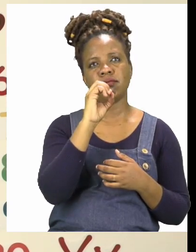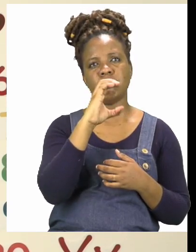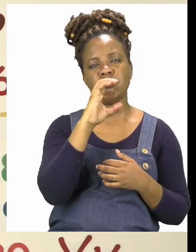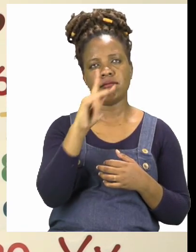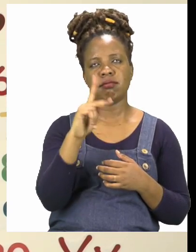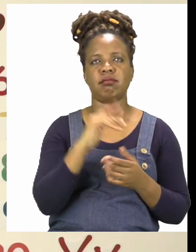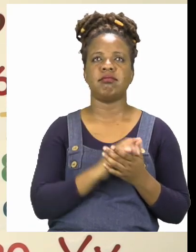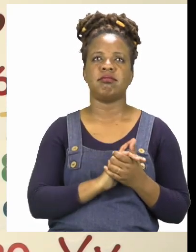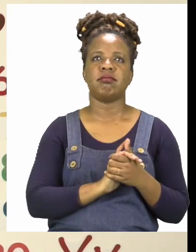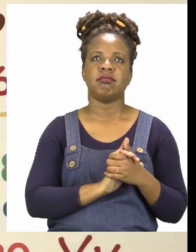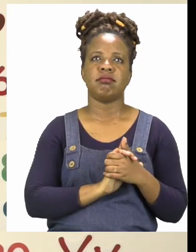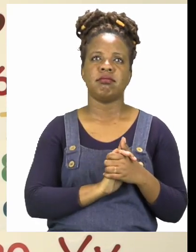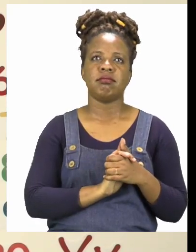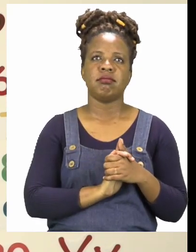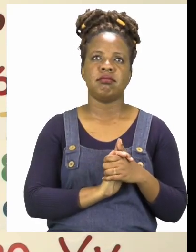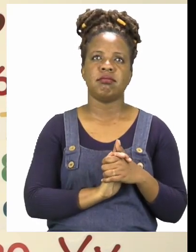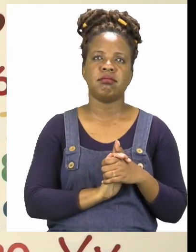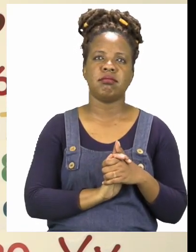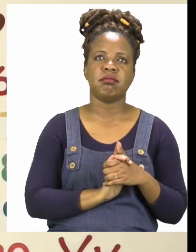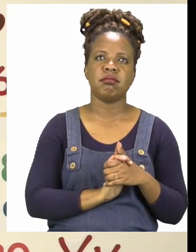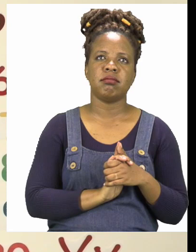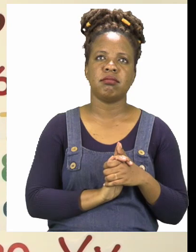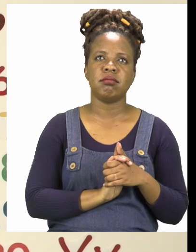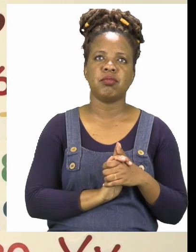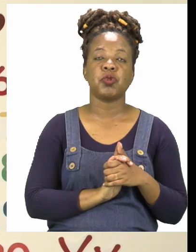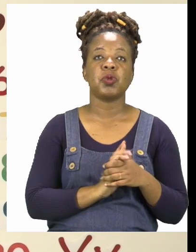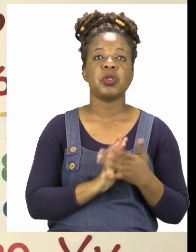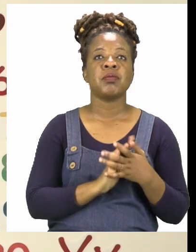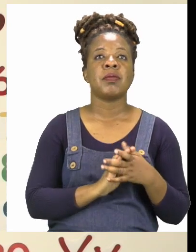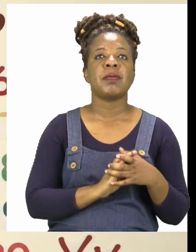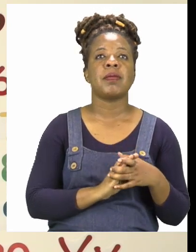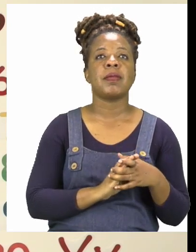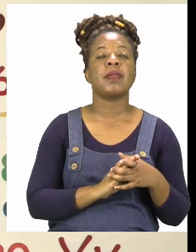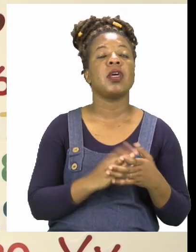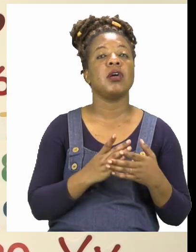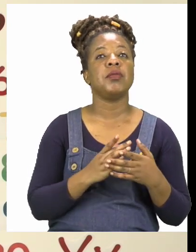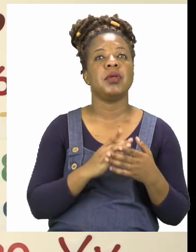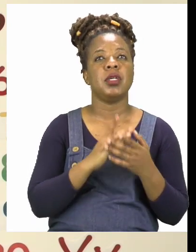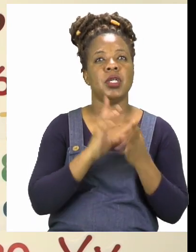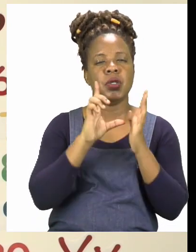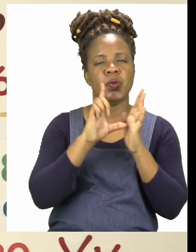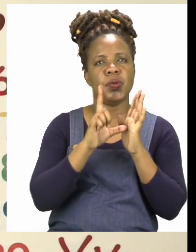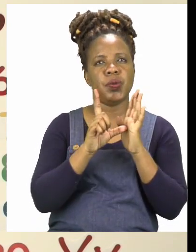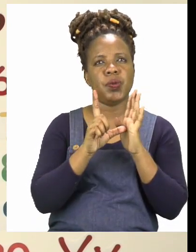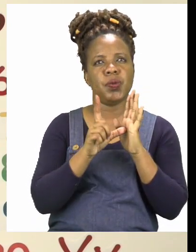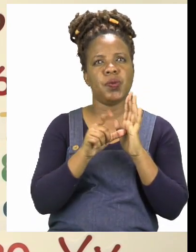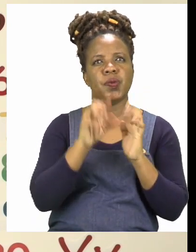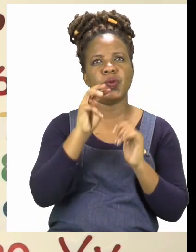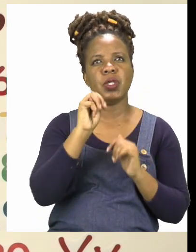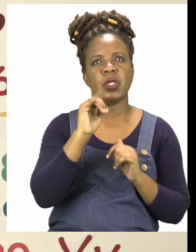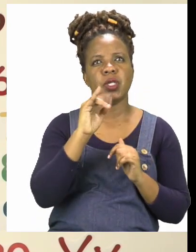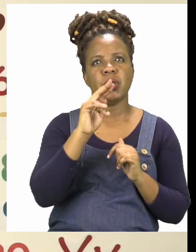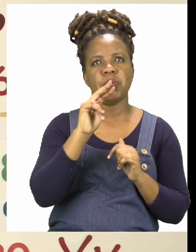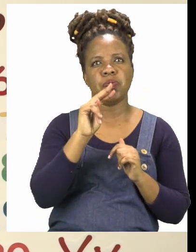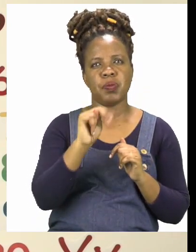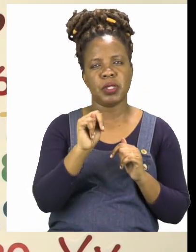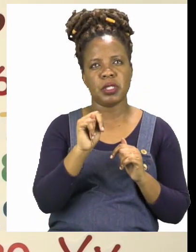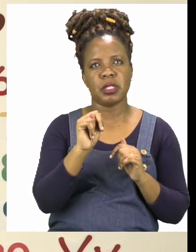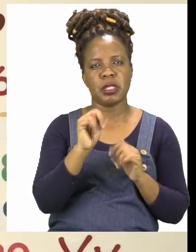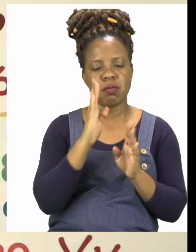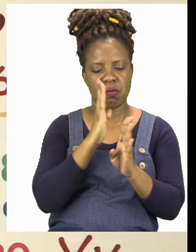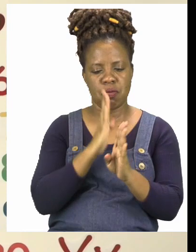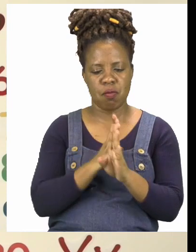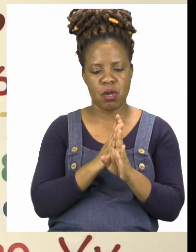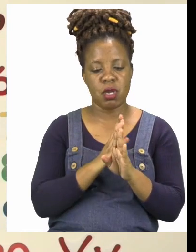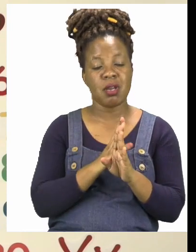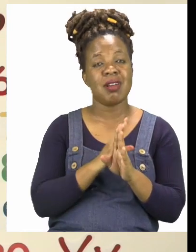Now, when the minute hand is now facing down to 6, we have a special name for it as well. It is